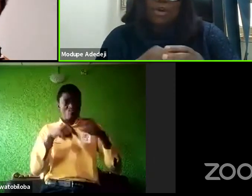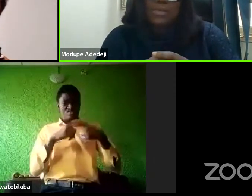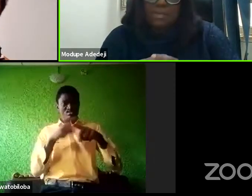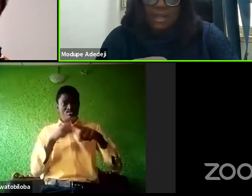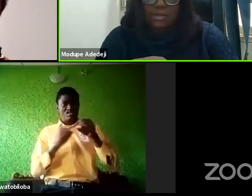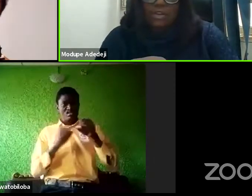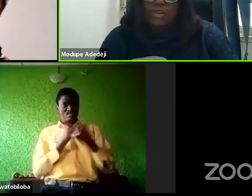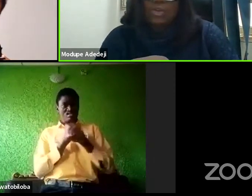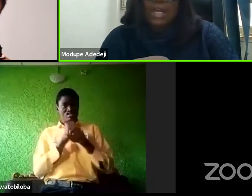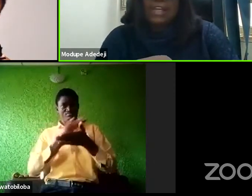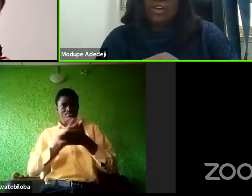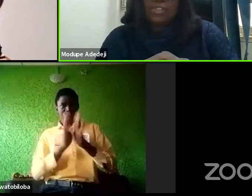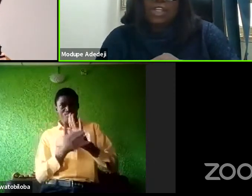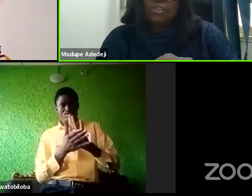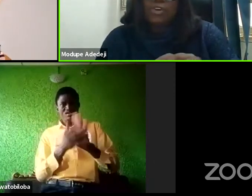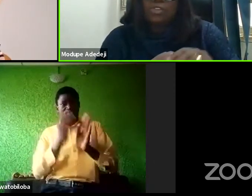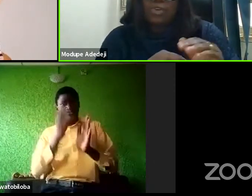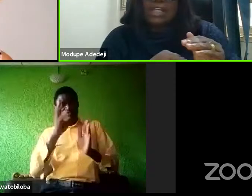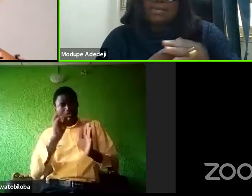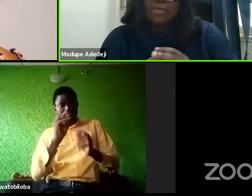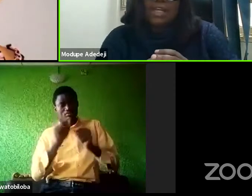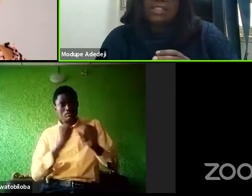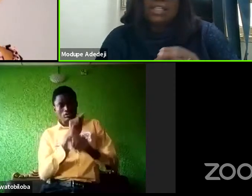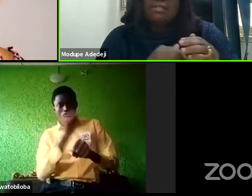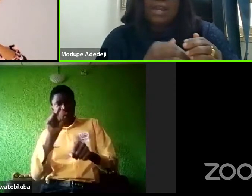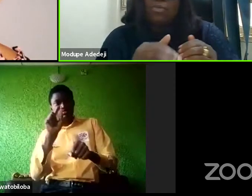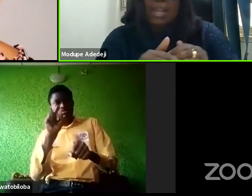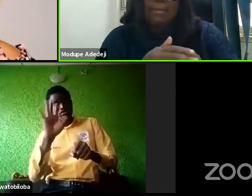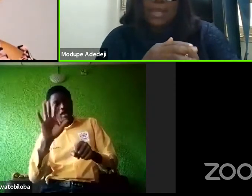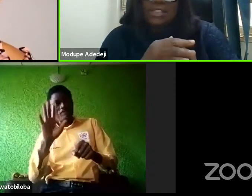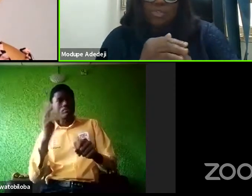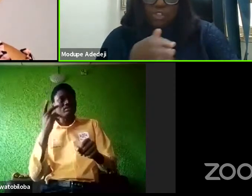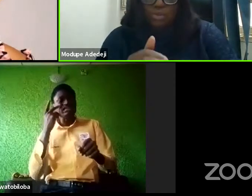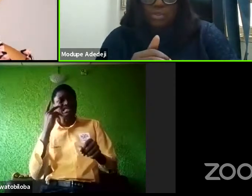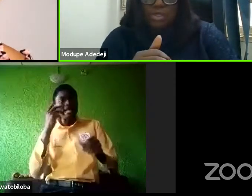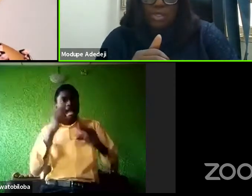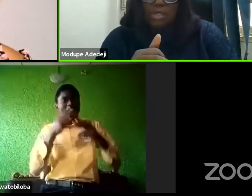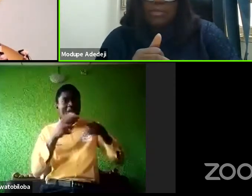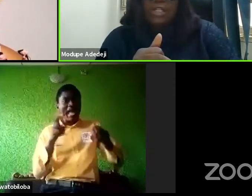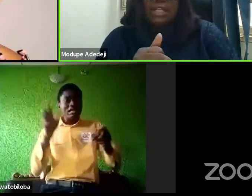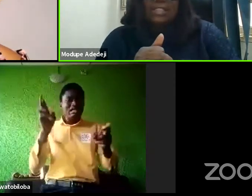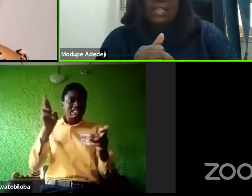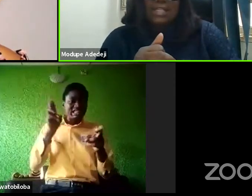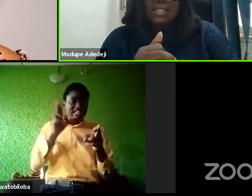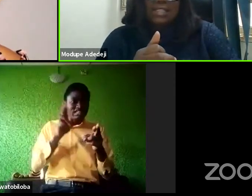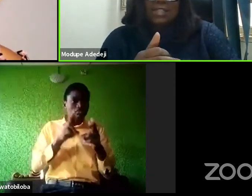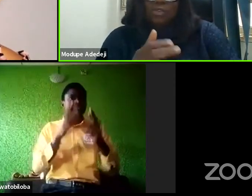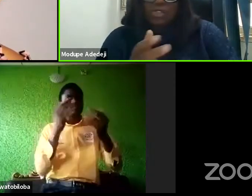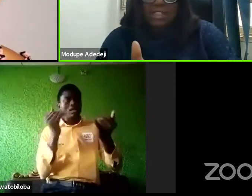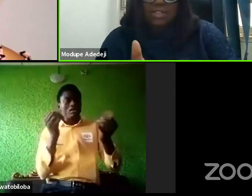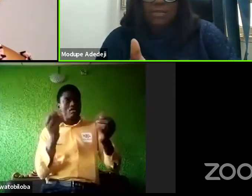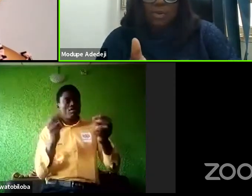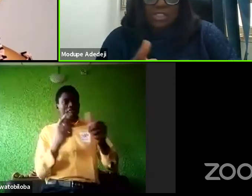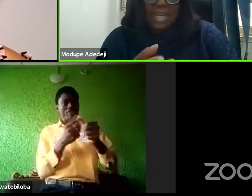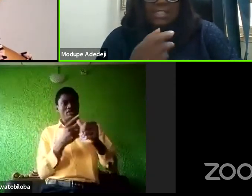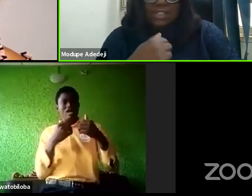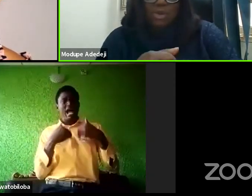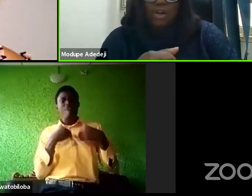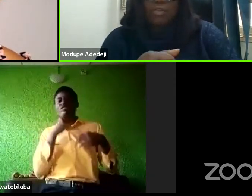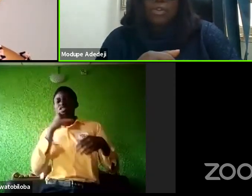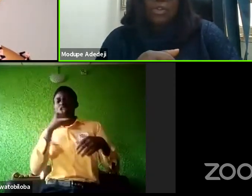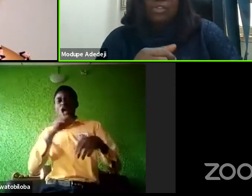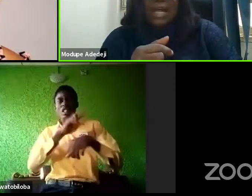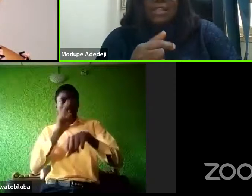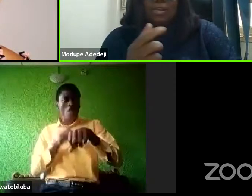can never be optimal. So at the end of the day, you first of all experience irregular menstruation, meaning that, as I said, you said 3 months, I